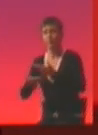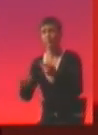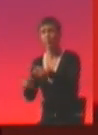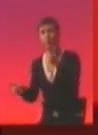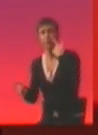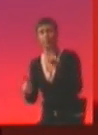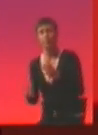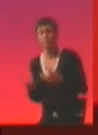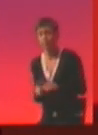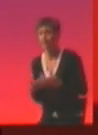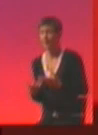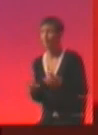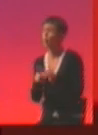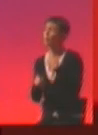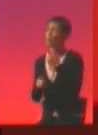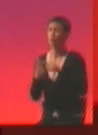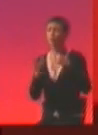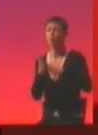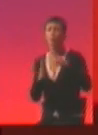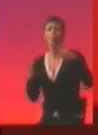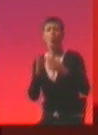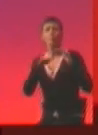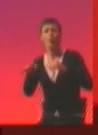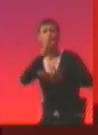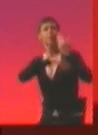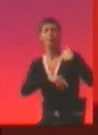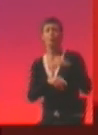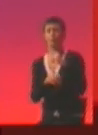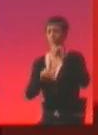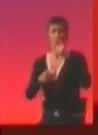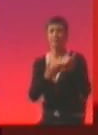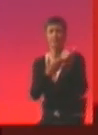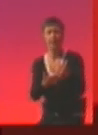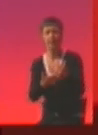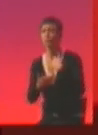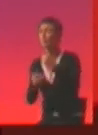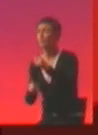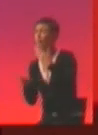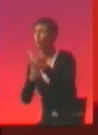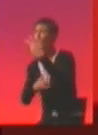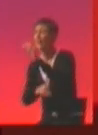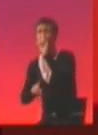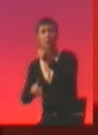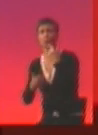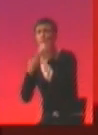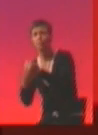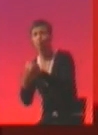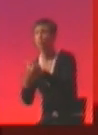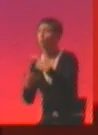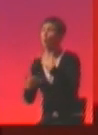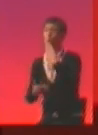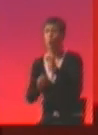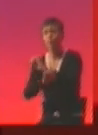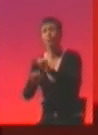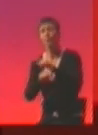but also to the Jarrow marchers we couldn't help, to the 80s unemployed that we couldn't support. We owe it to them to fight for